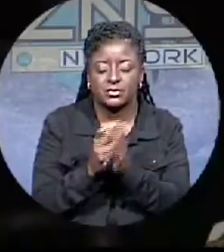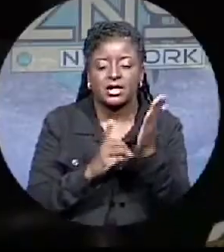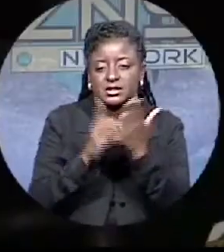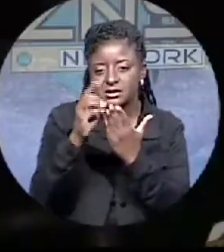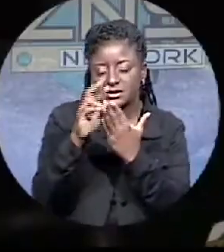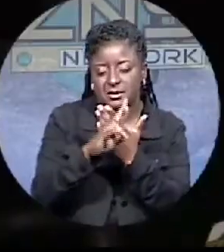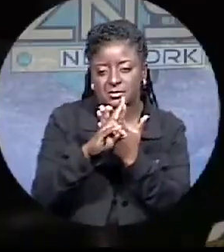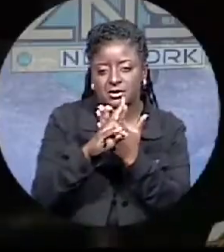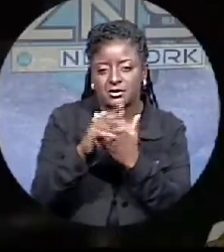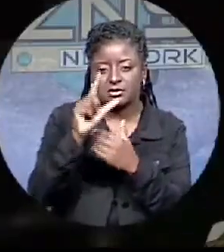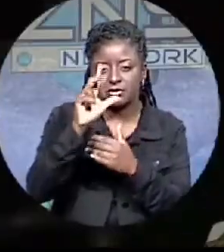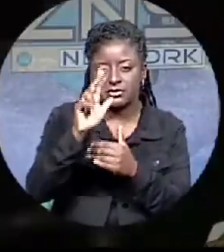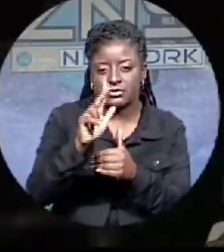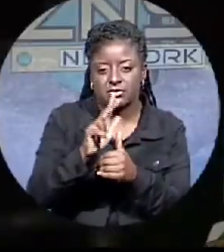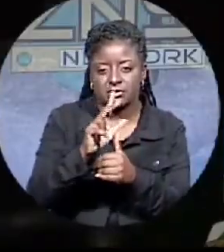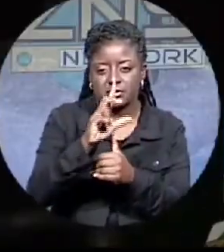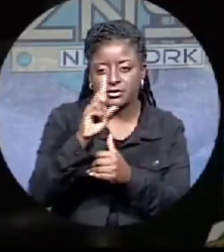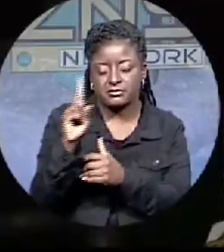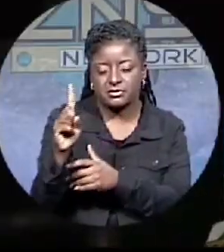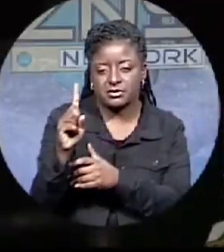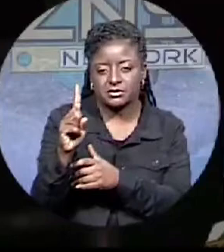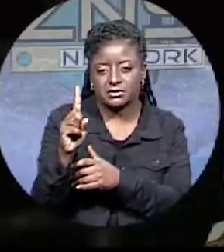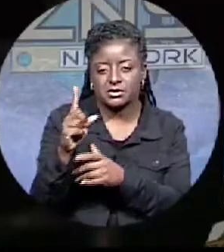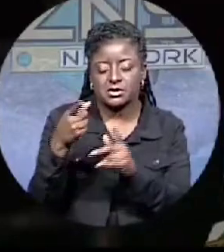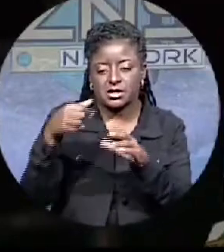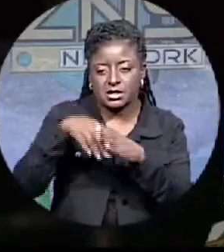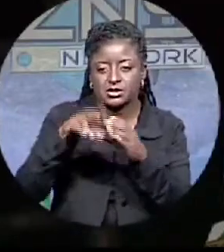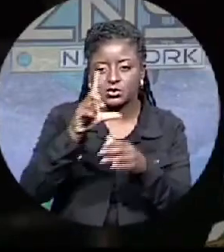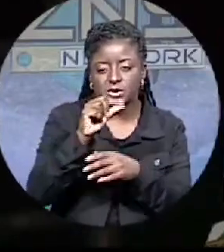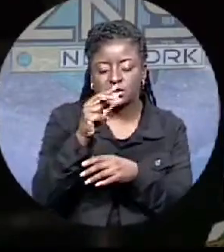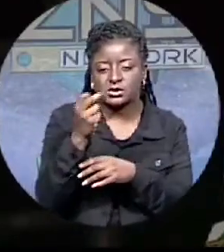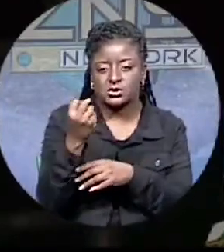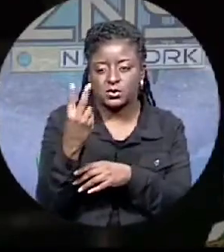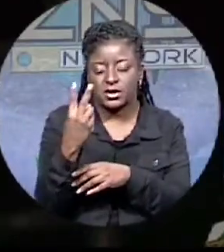December 31st, 2012, there have been a cumulative total of